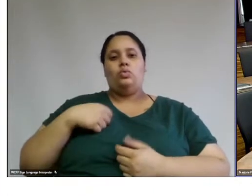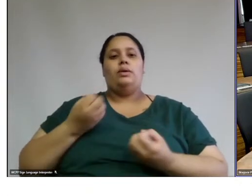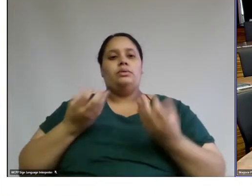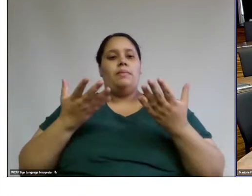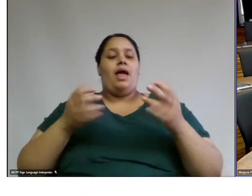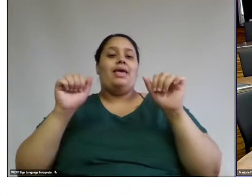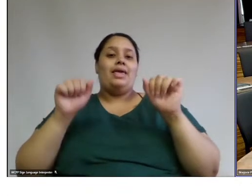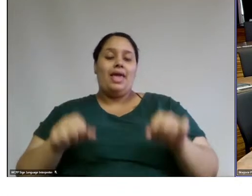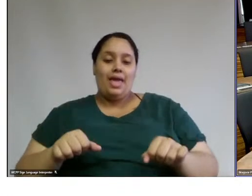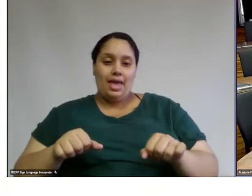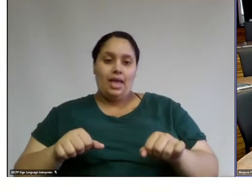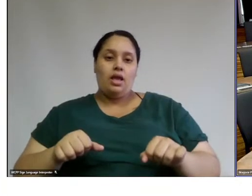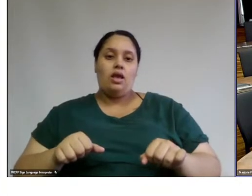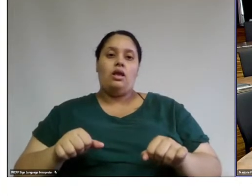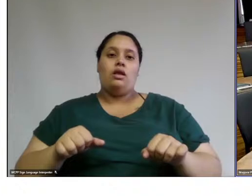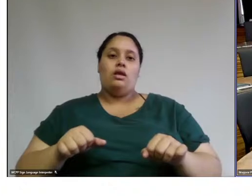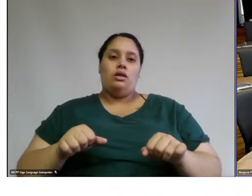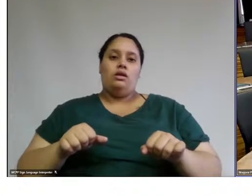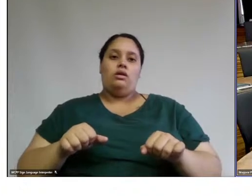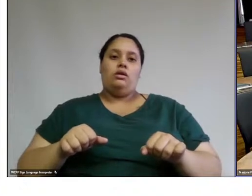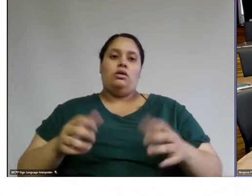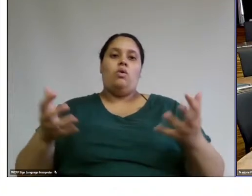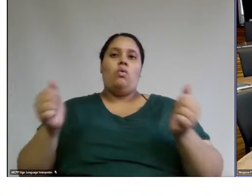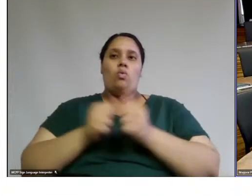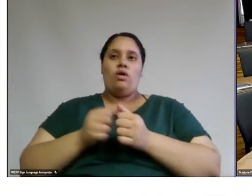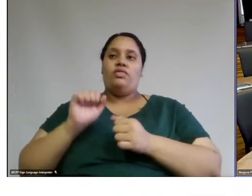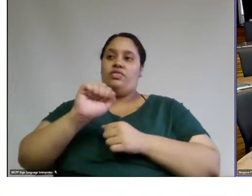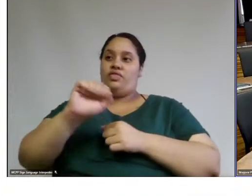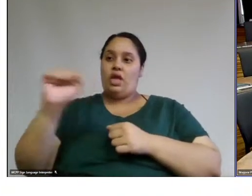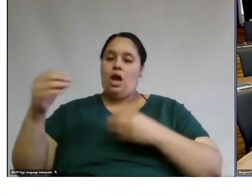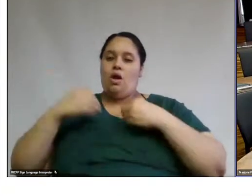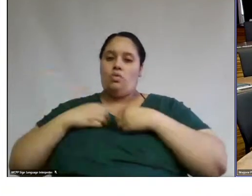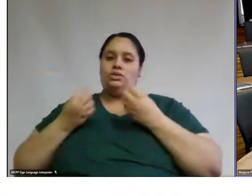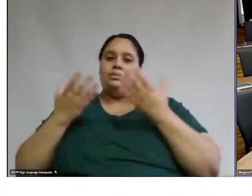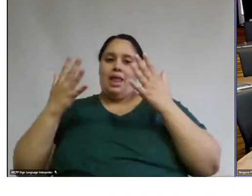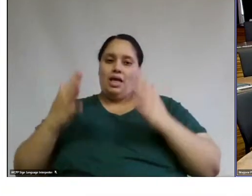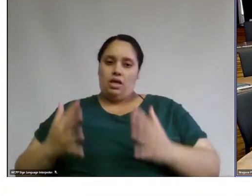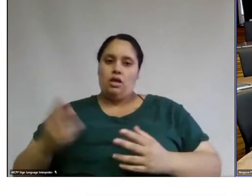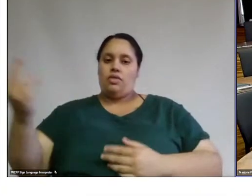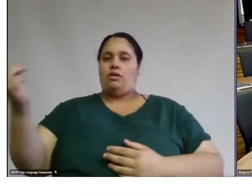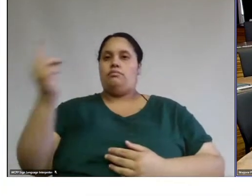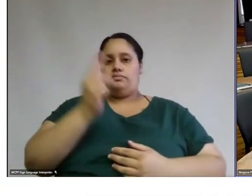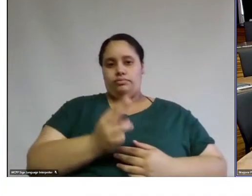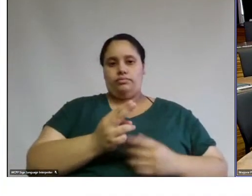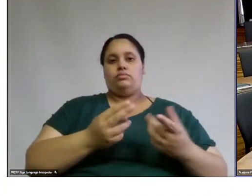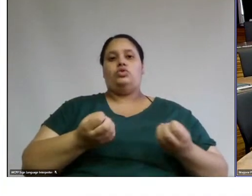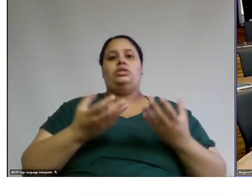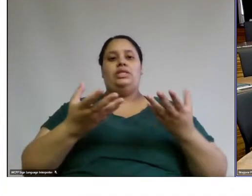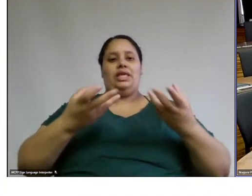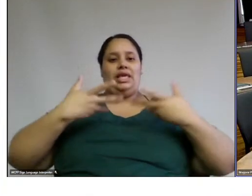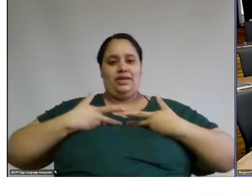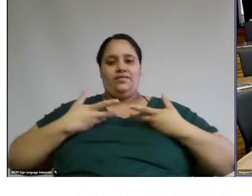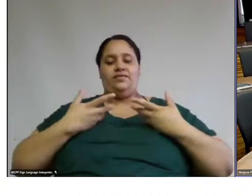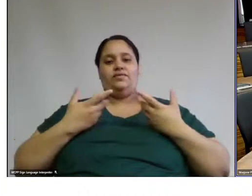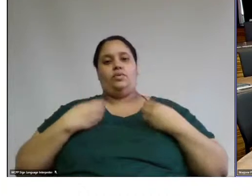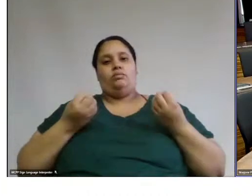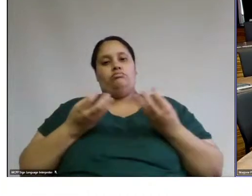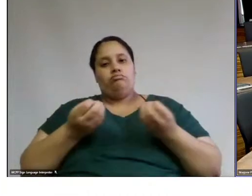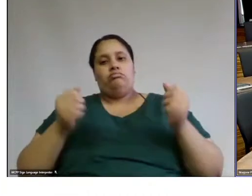us with their suppliers, and then they came to the fore to supply us with